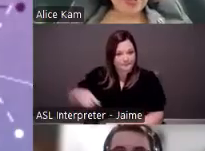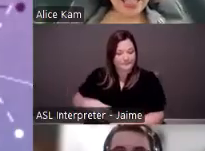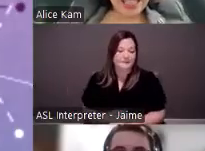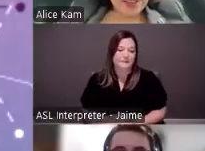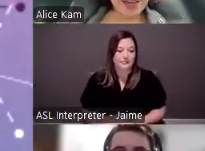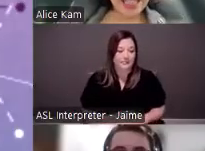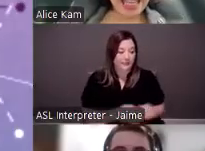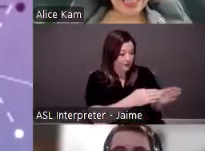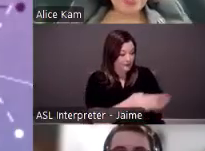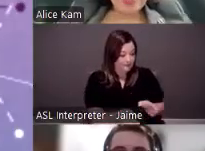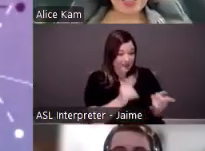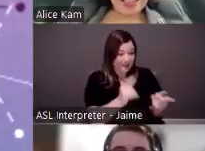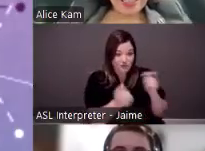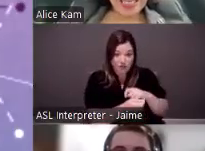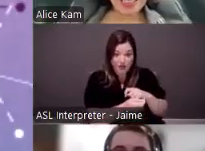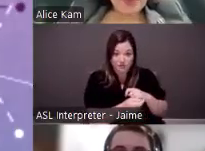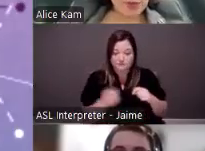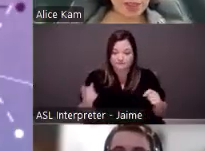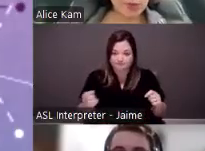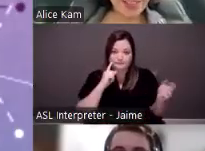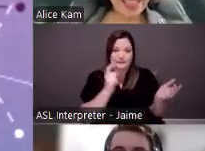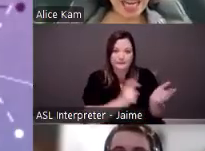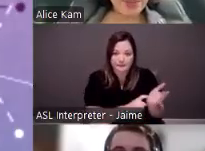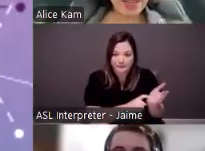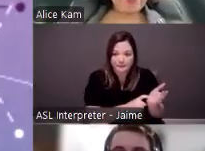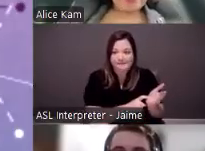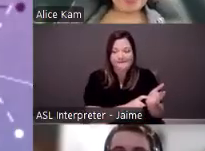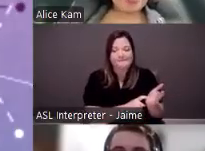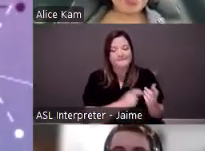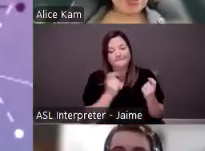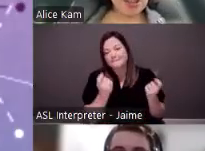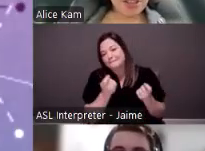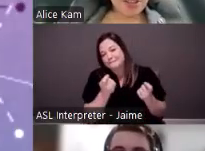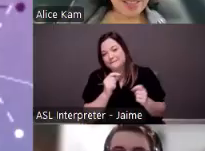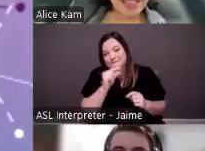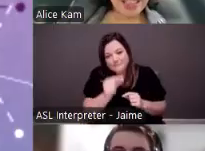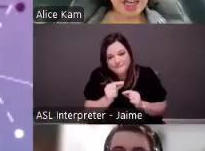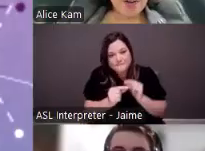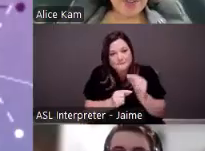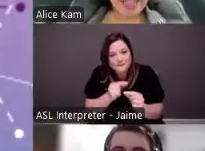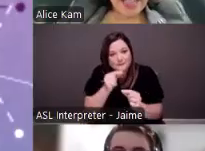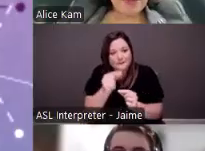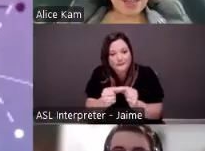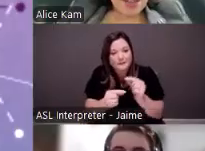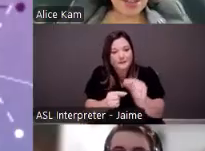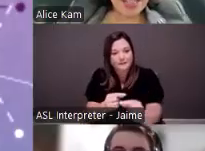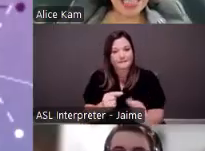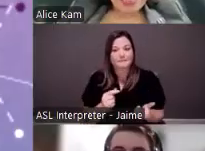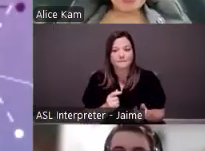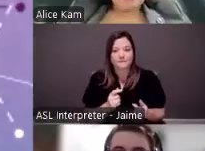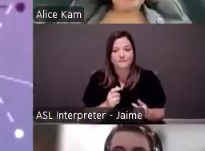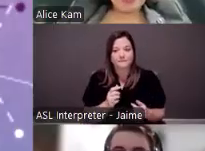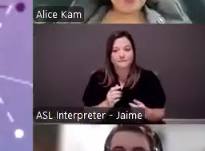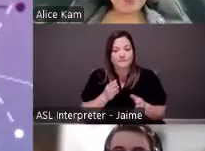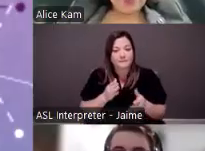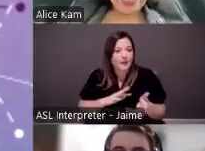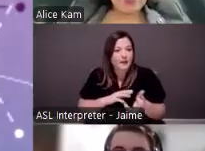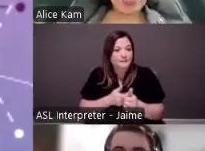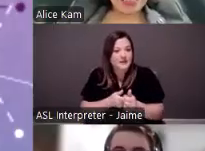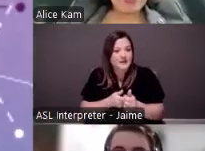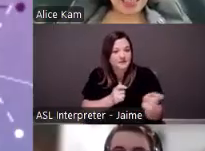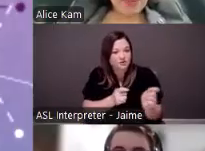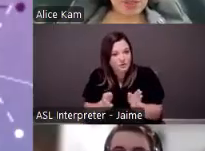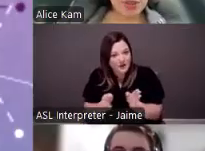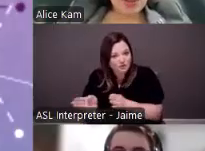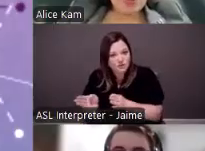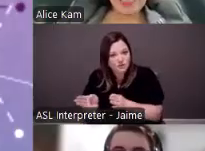they actually identify that they try to celebrate for small steps. They try to change slightly of their directions and also give space to